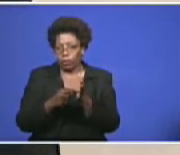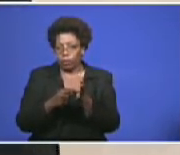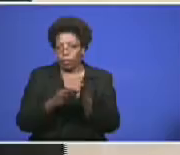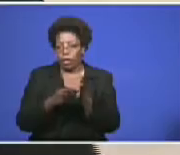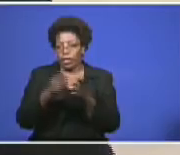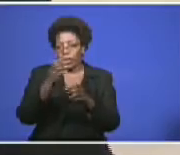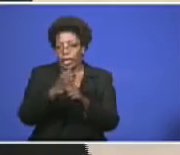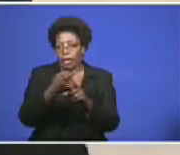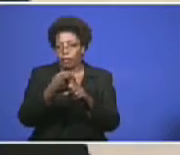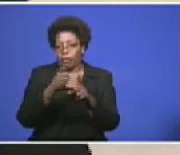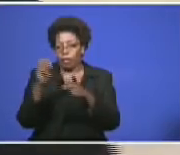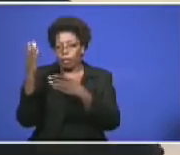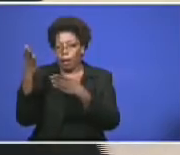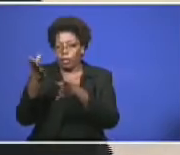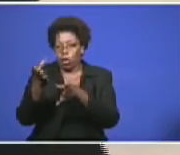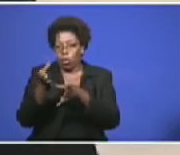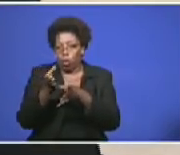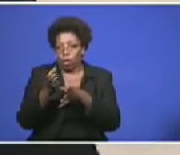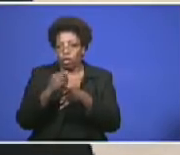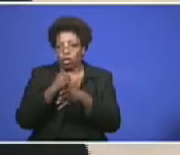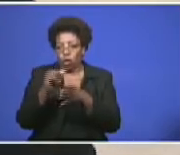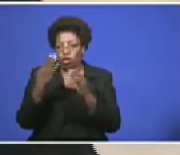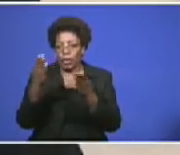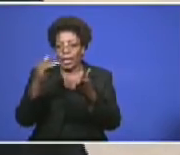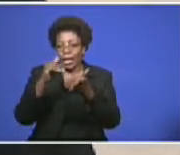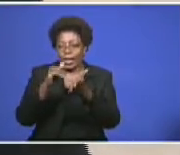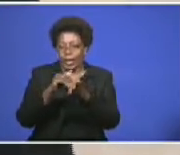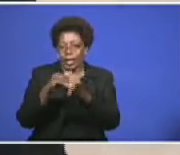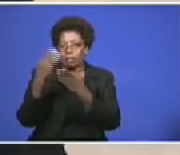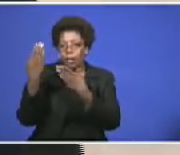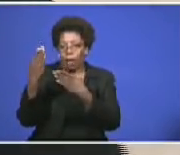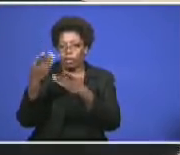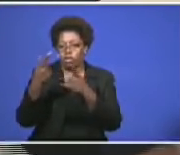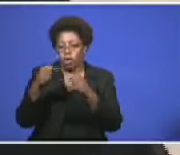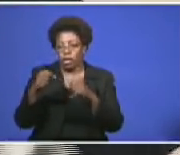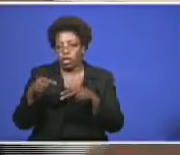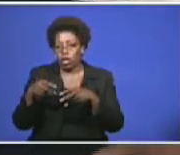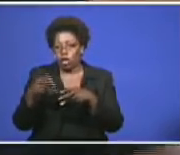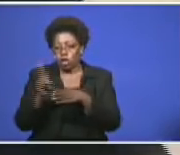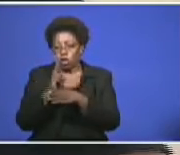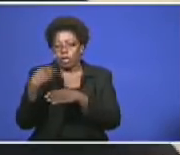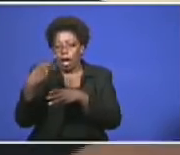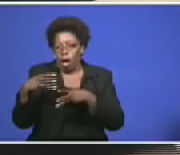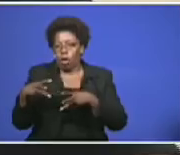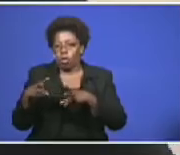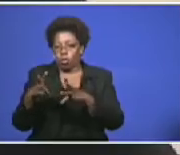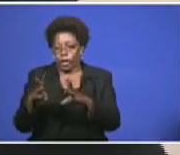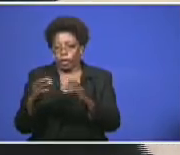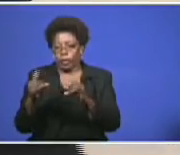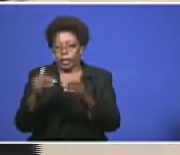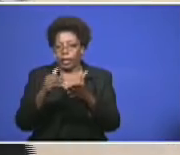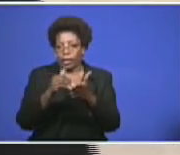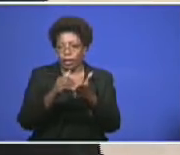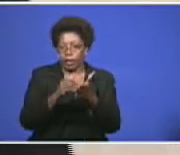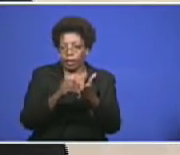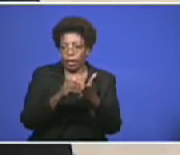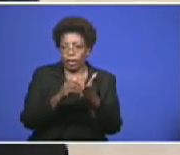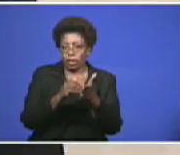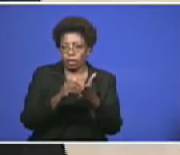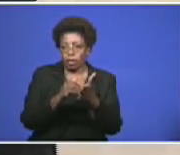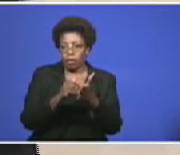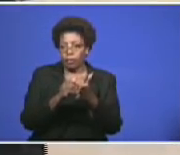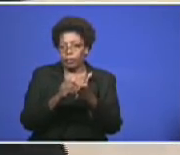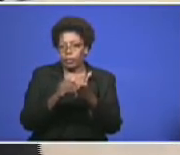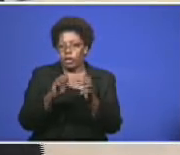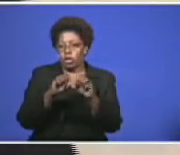the Bahamas. Like, they wanted to not play Bahamas. So they came to use our strategy against the team they're playing the next day. So we wasn't too far